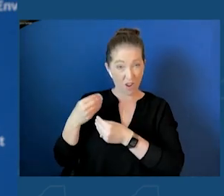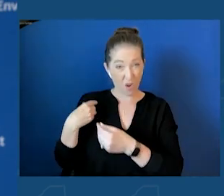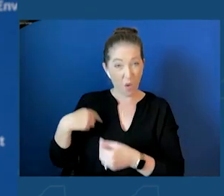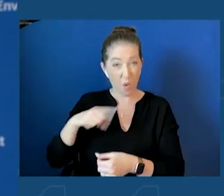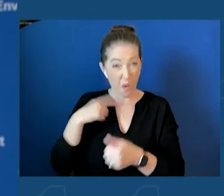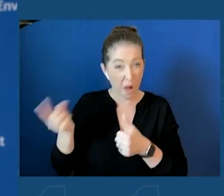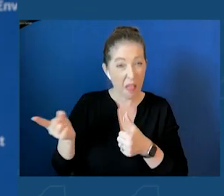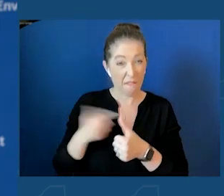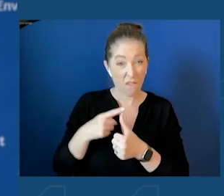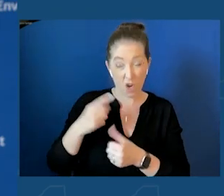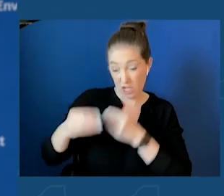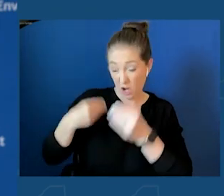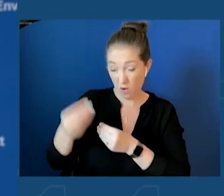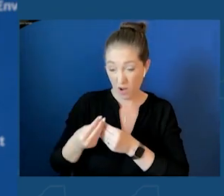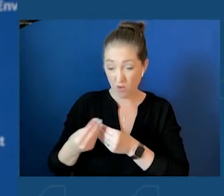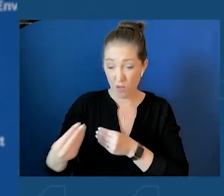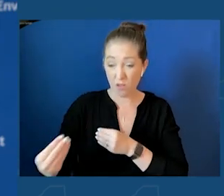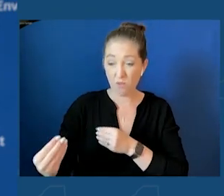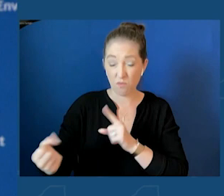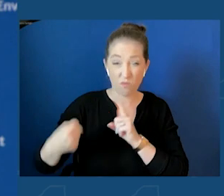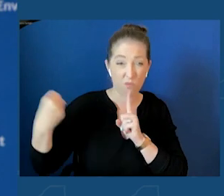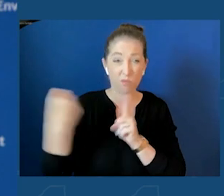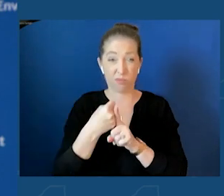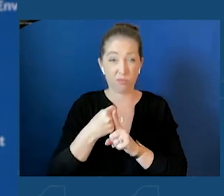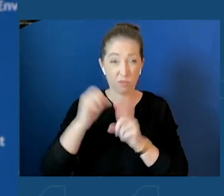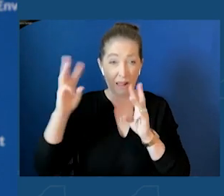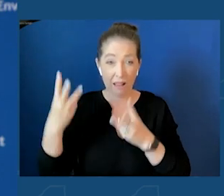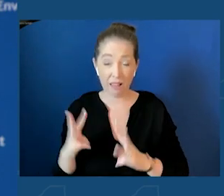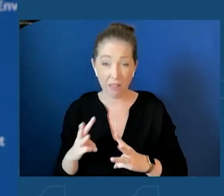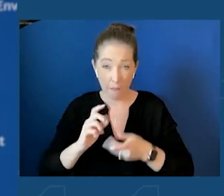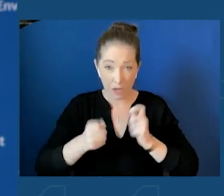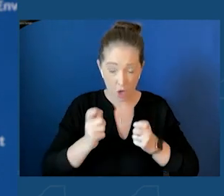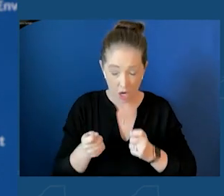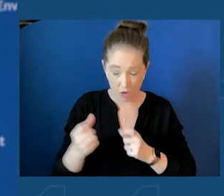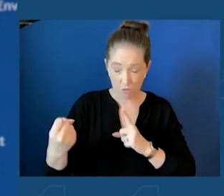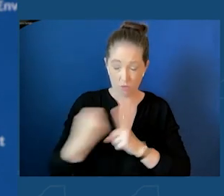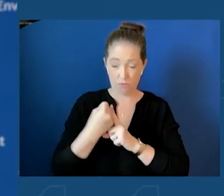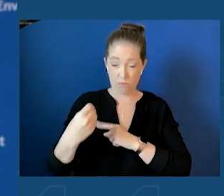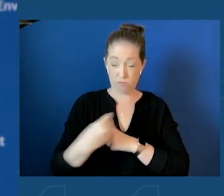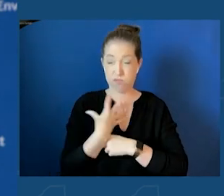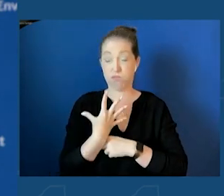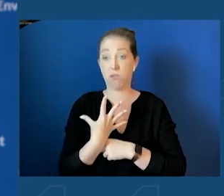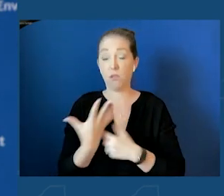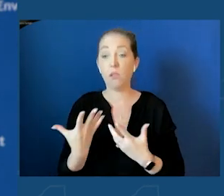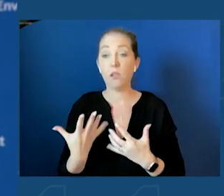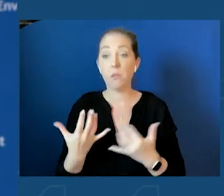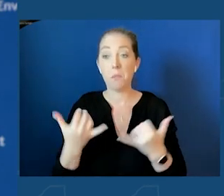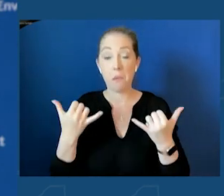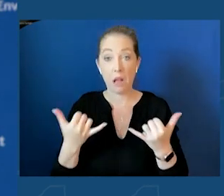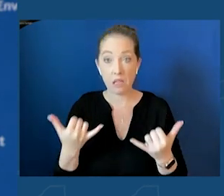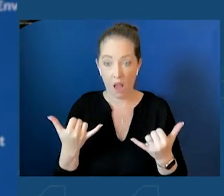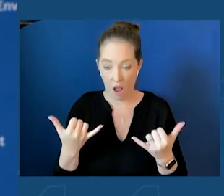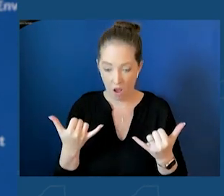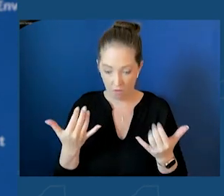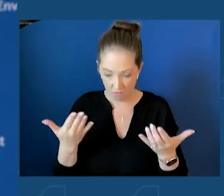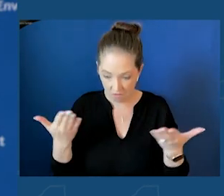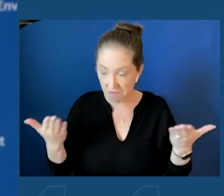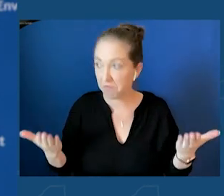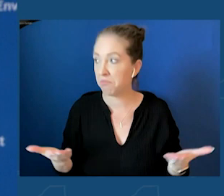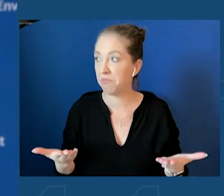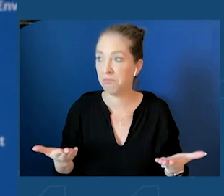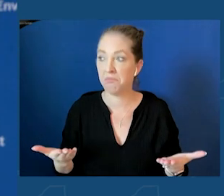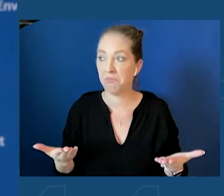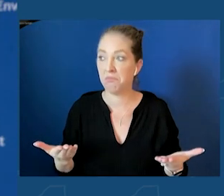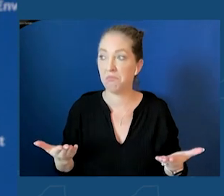of climate change. We saw it coming, we talked about it, but now it has arrived. But we're also the